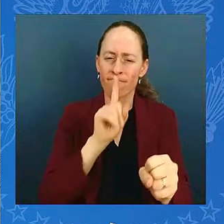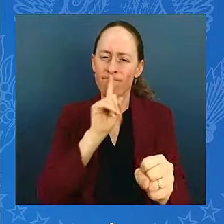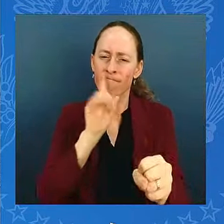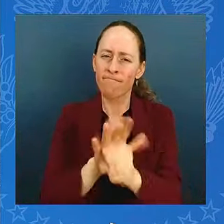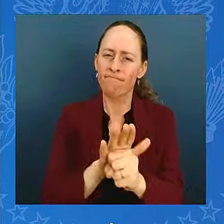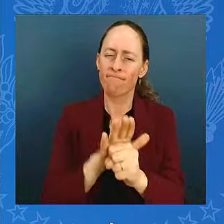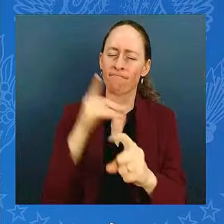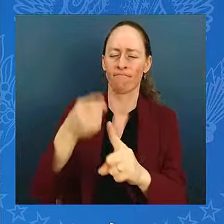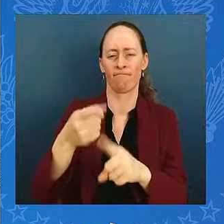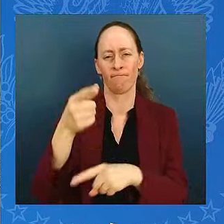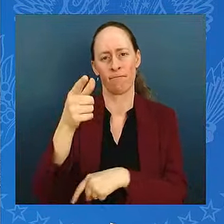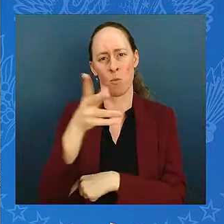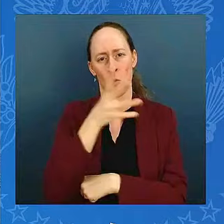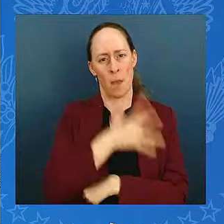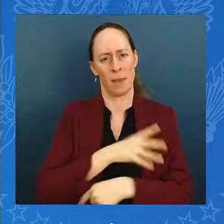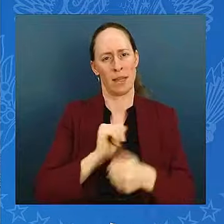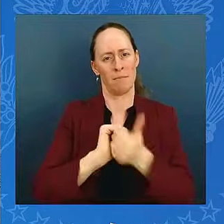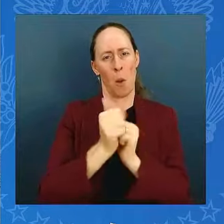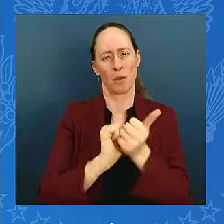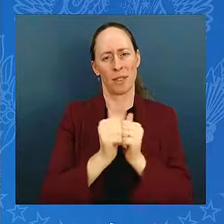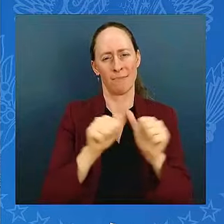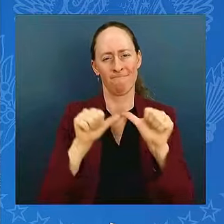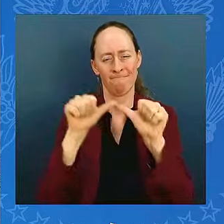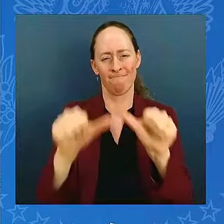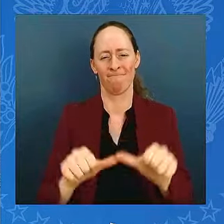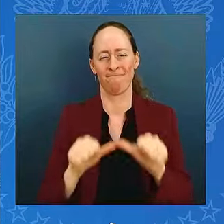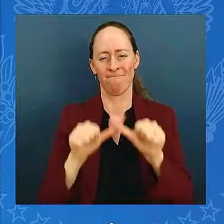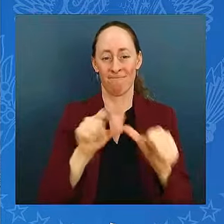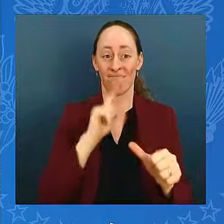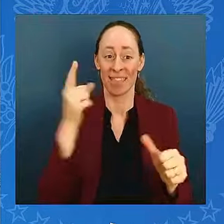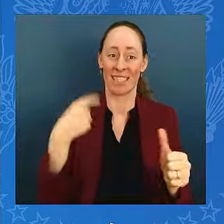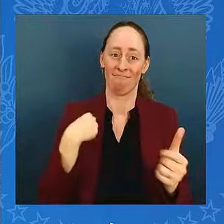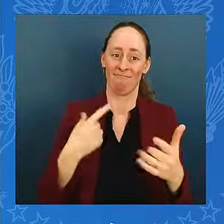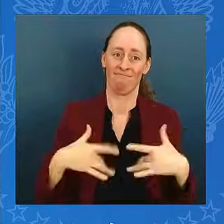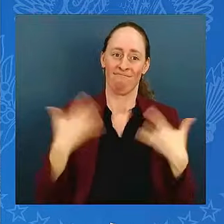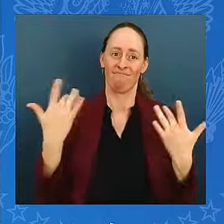present you with a Gotham FC jersey.